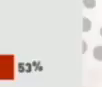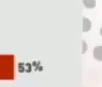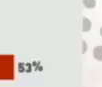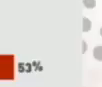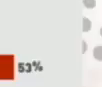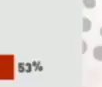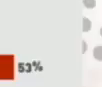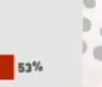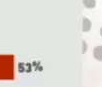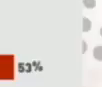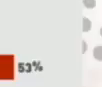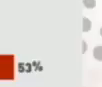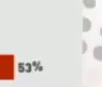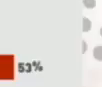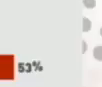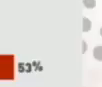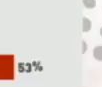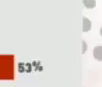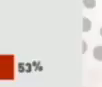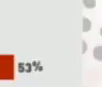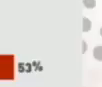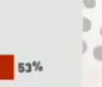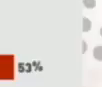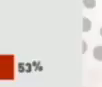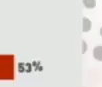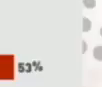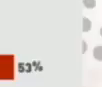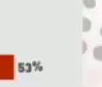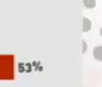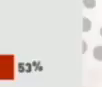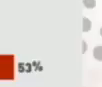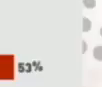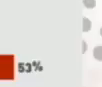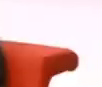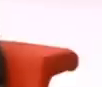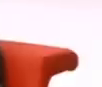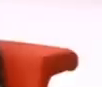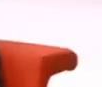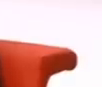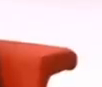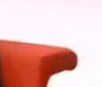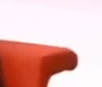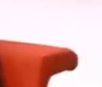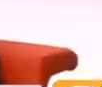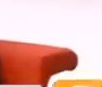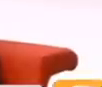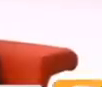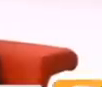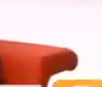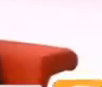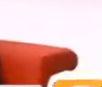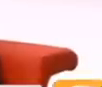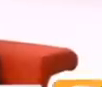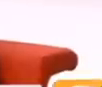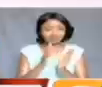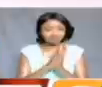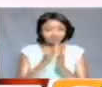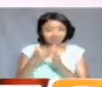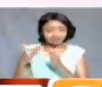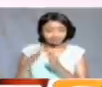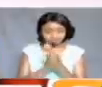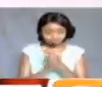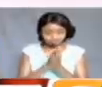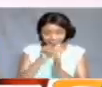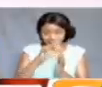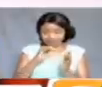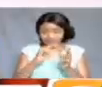but you know, I'd like to agree with something Chiki said, rather something I hadn't mentioned yet. There's aspects of a brand that we can't exactly quantify. You